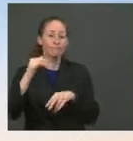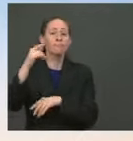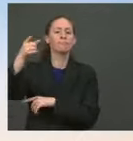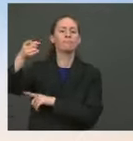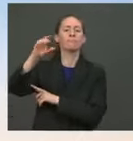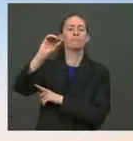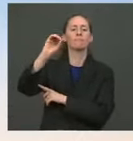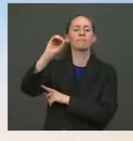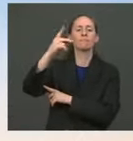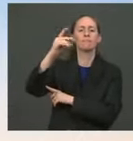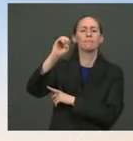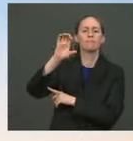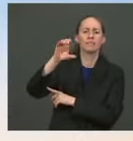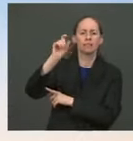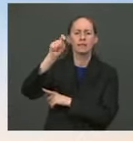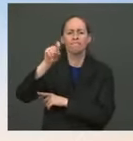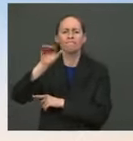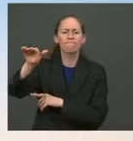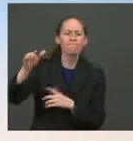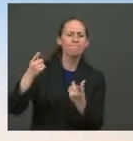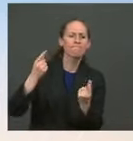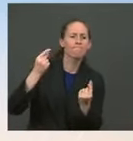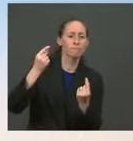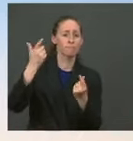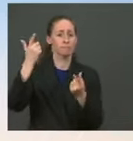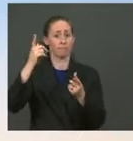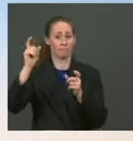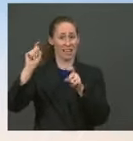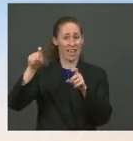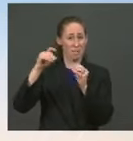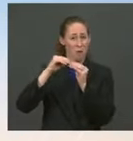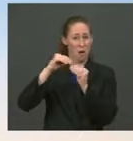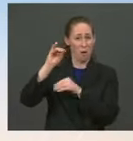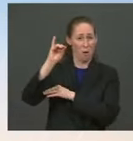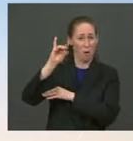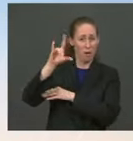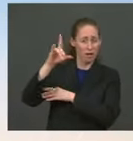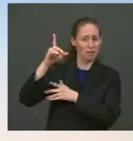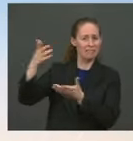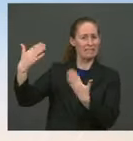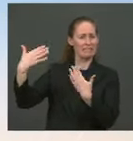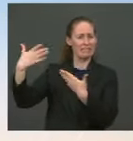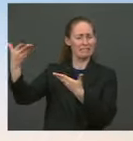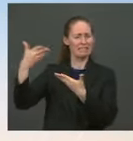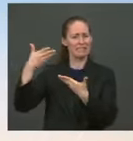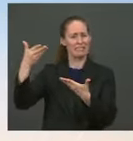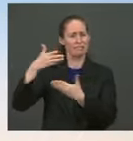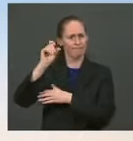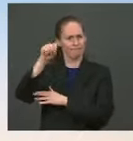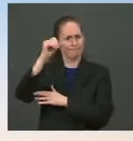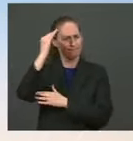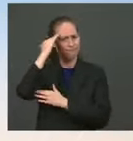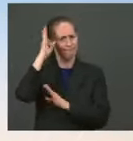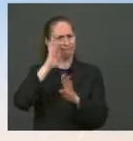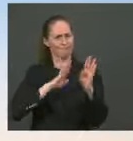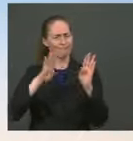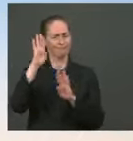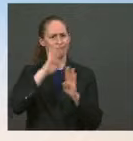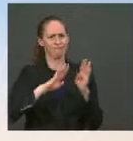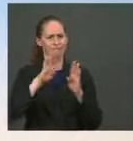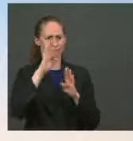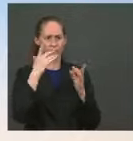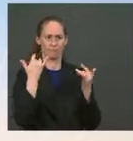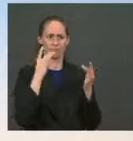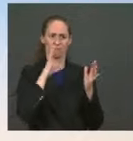on increasing supply. We're looking at all the tools in our arsenal. We're very concerned about the impact of high energy prices on consumers,